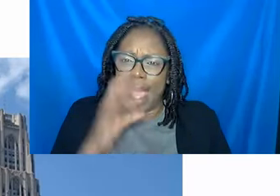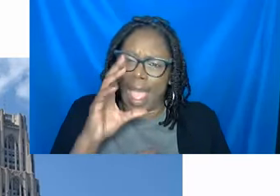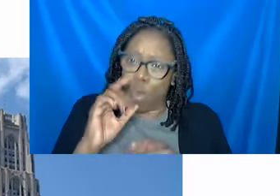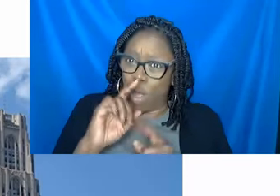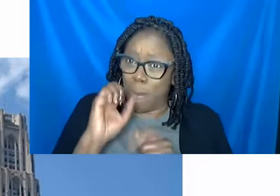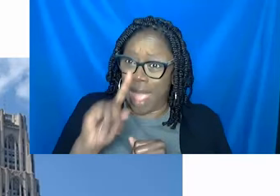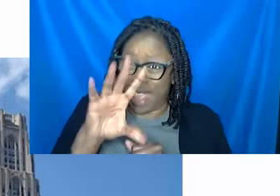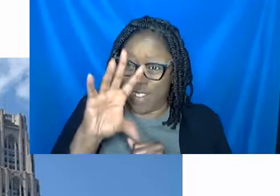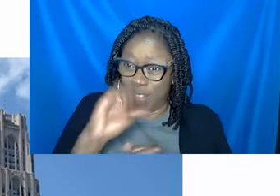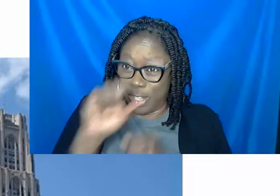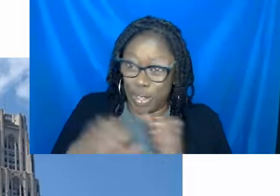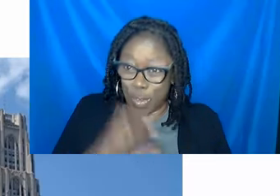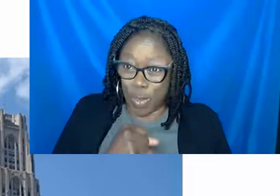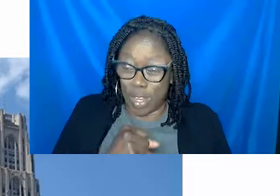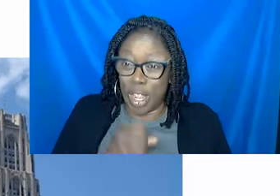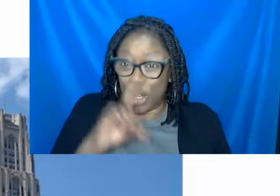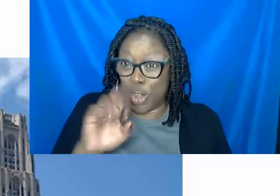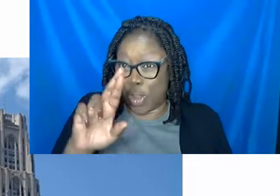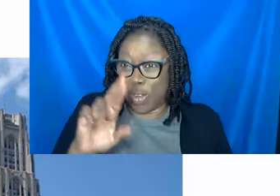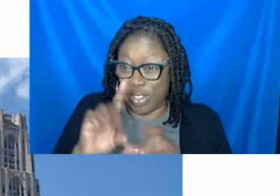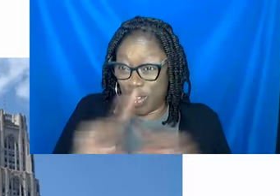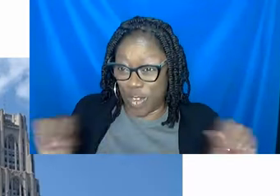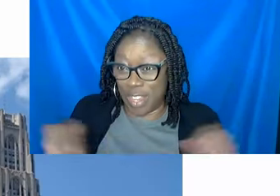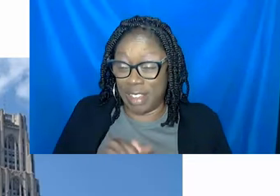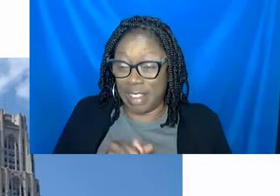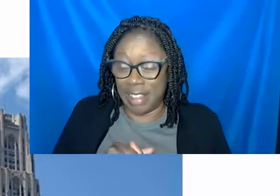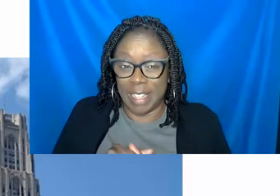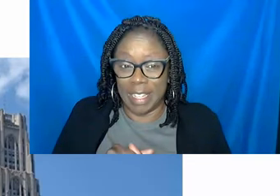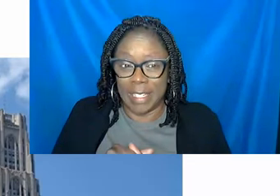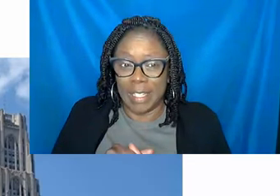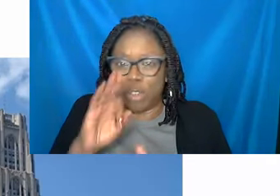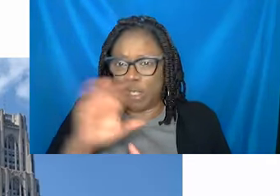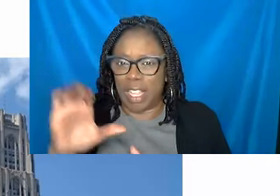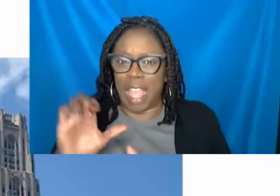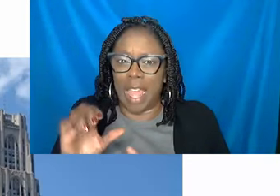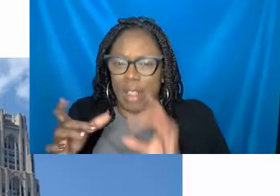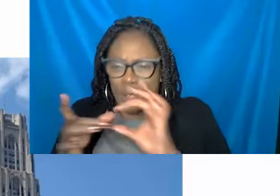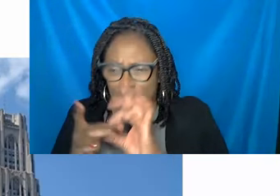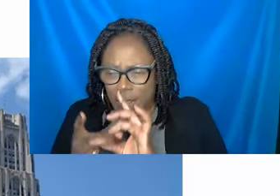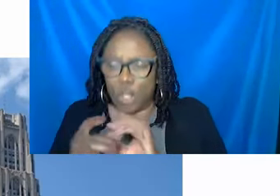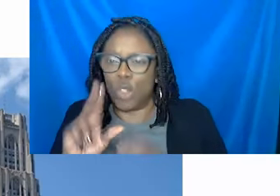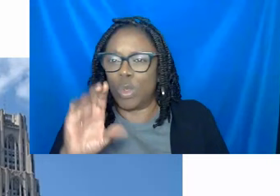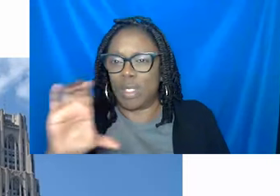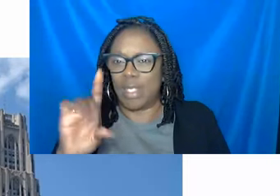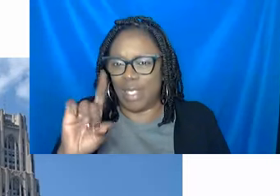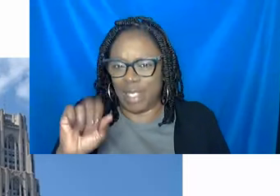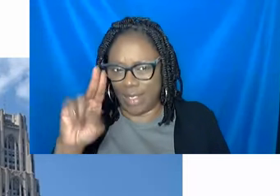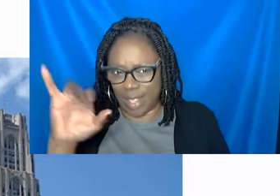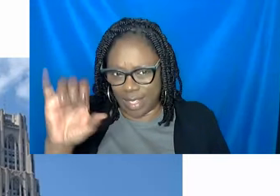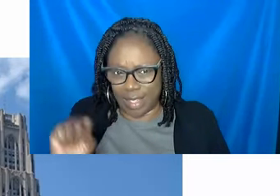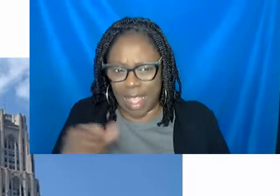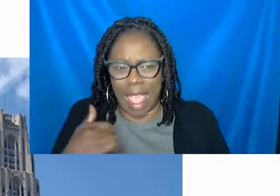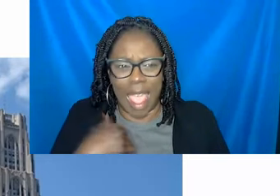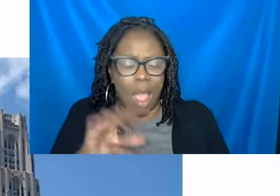degree. Fresno State had the program with UC Davis. And I had the amazing